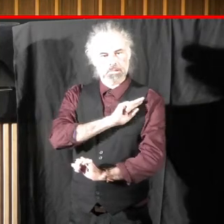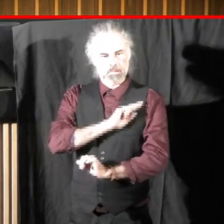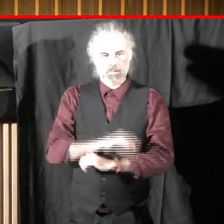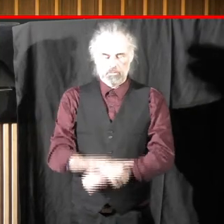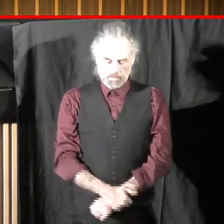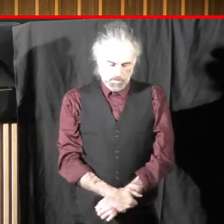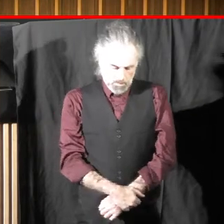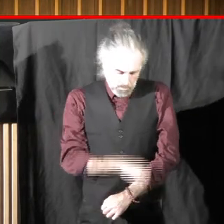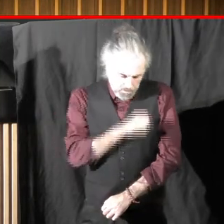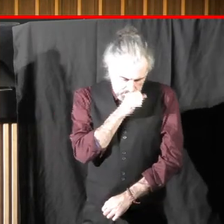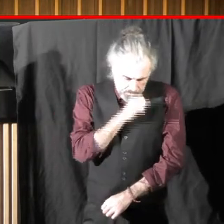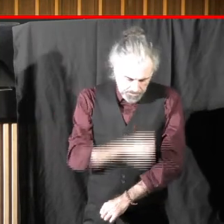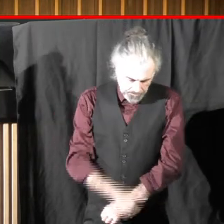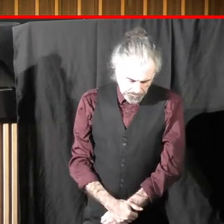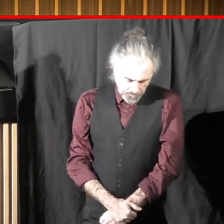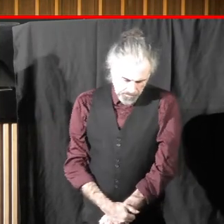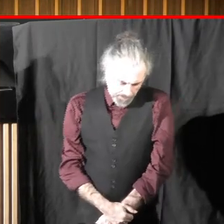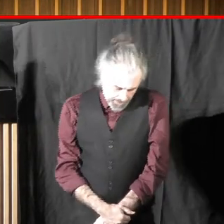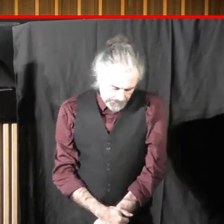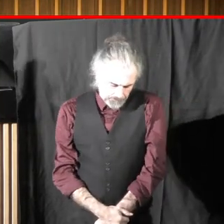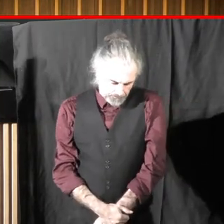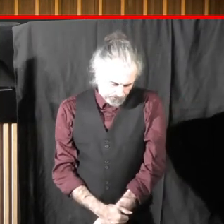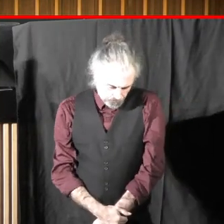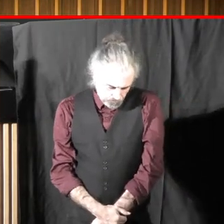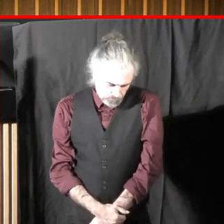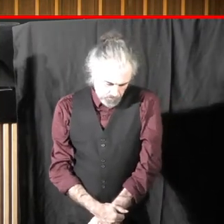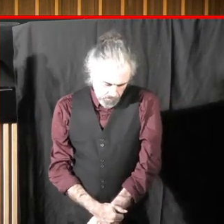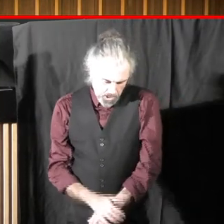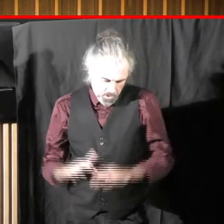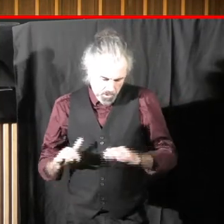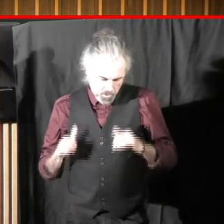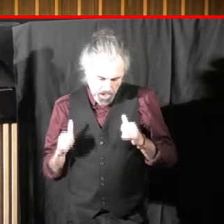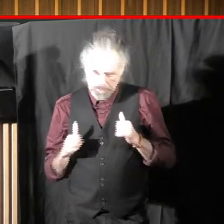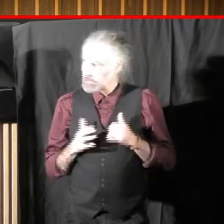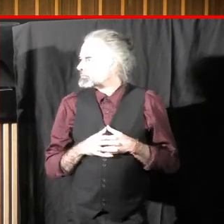Right. Yeah, someone in the factory. Okay, so